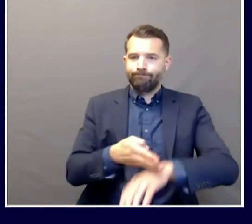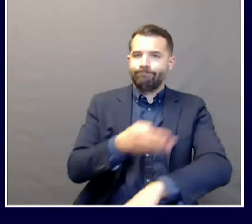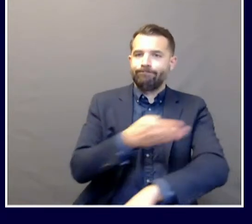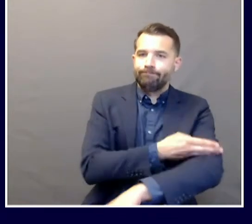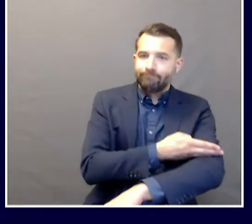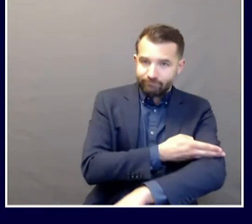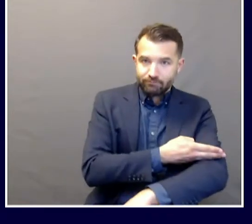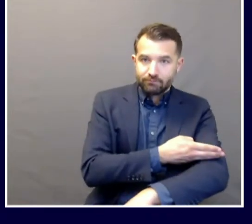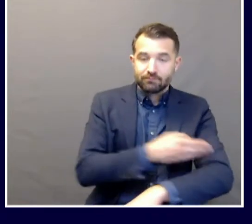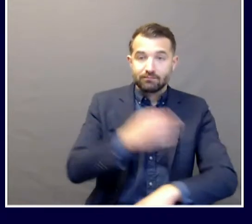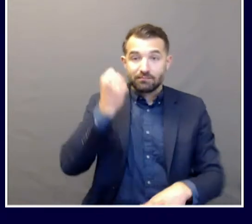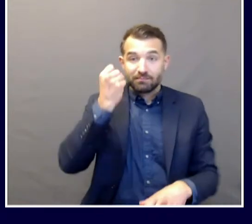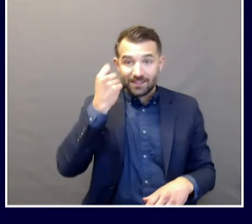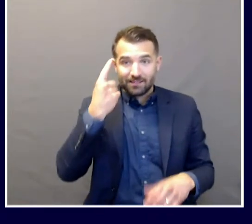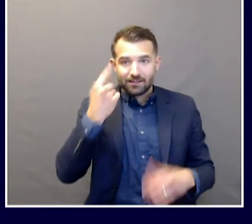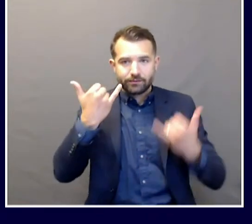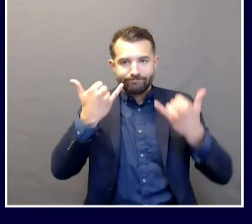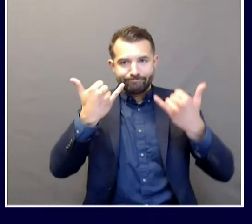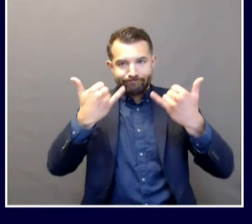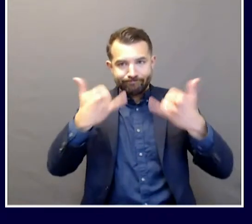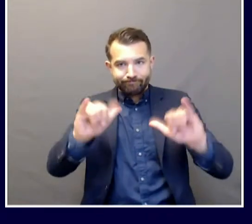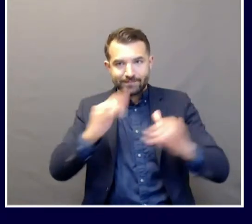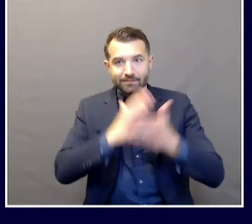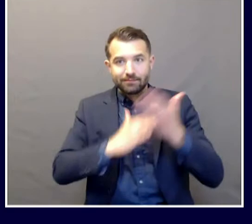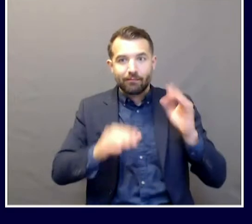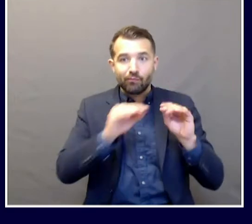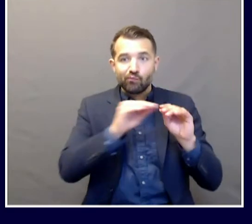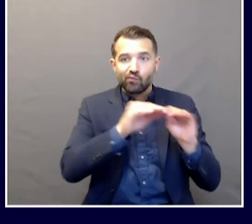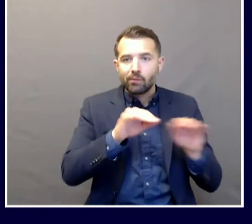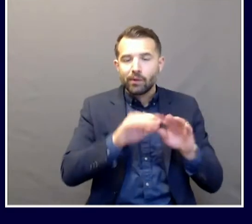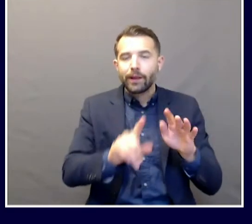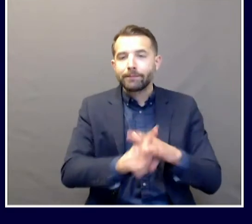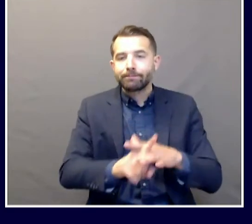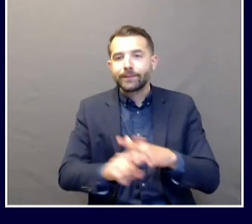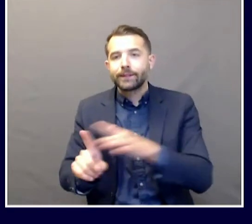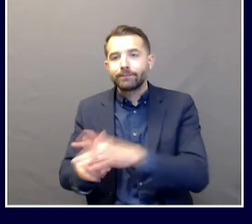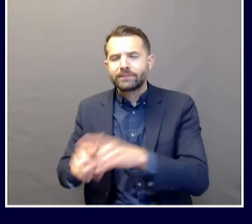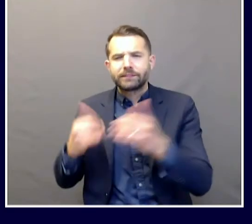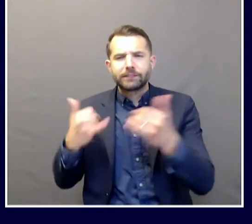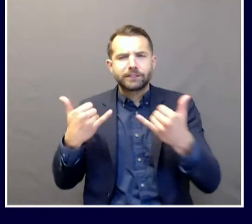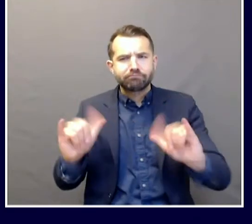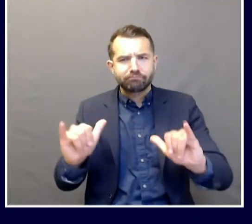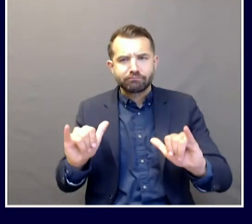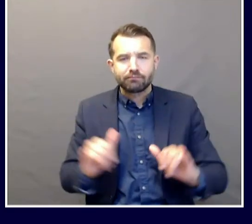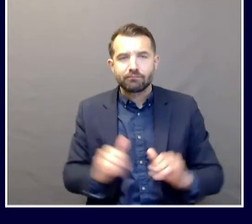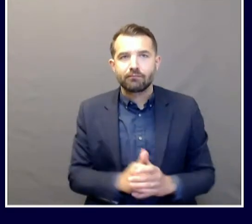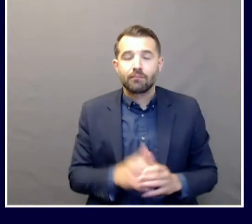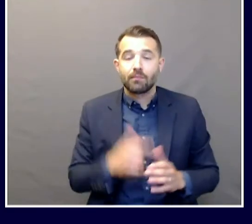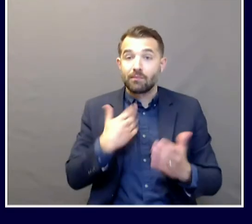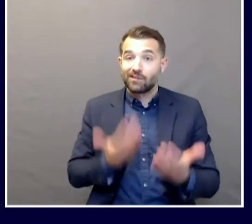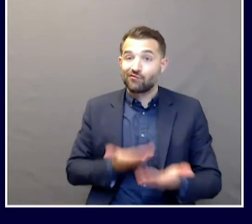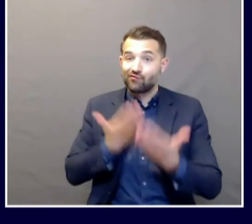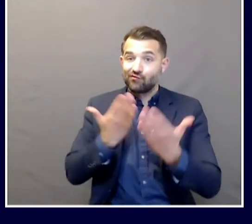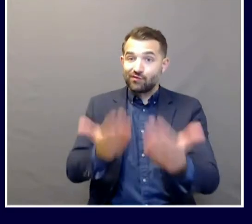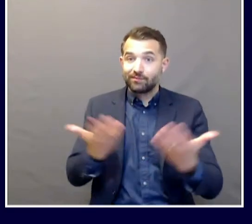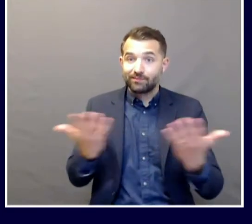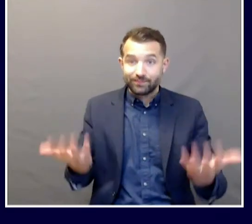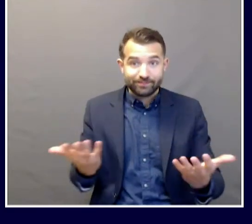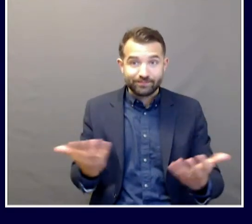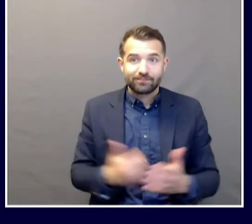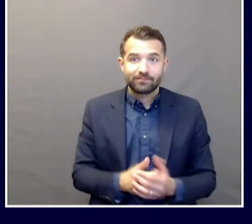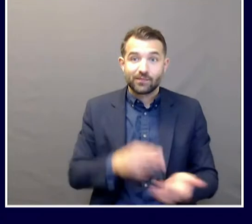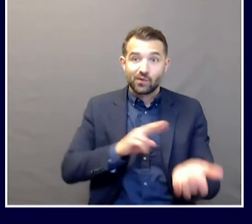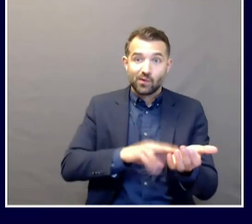state. Our recommendations for the facilities, as well as for those who have loved ones in the